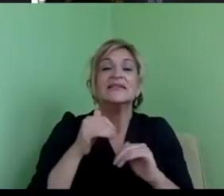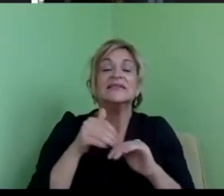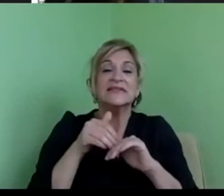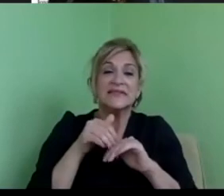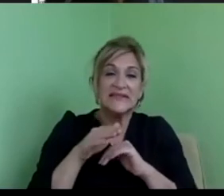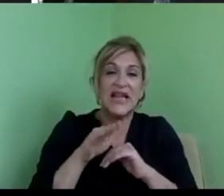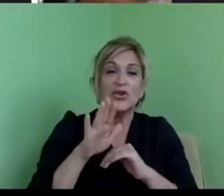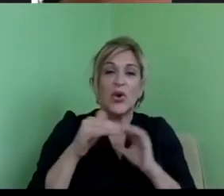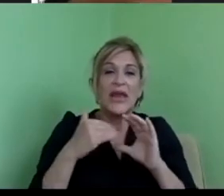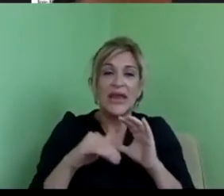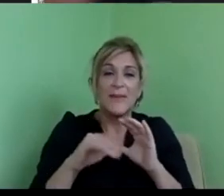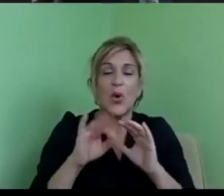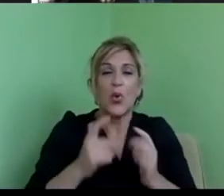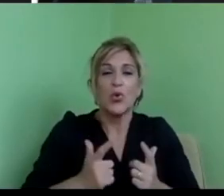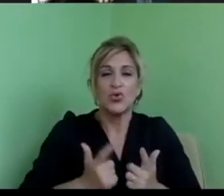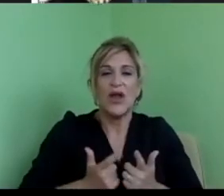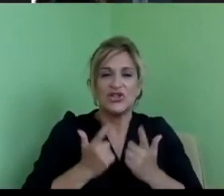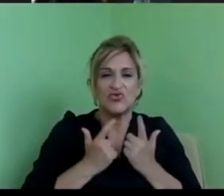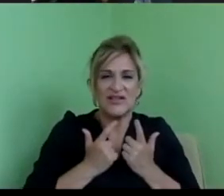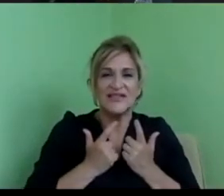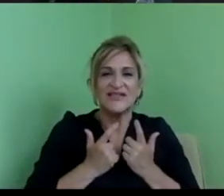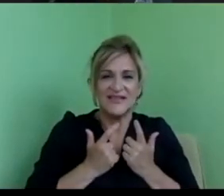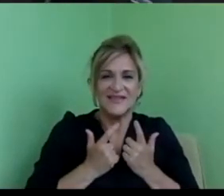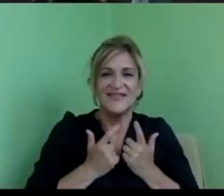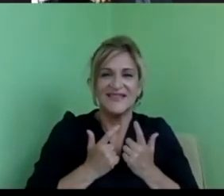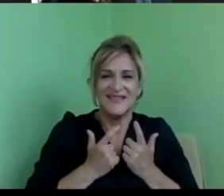mail address yeah yeah yeah are